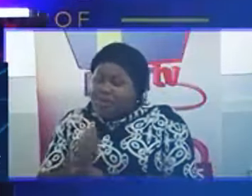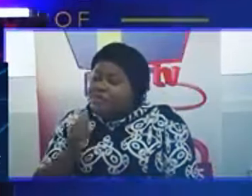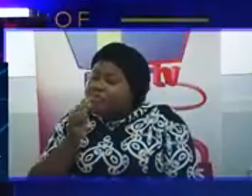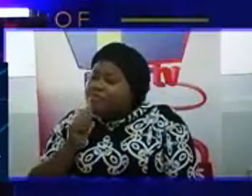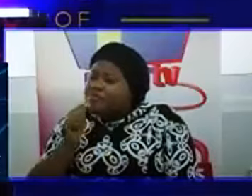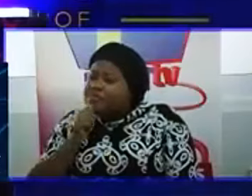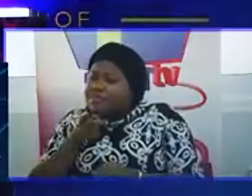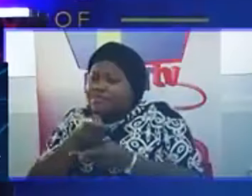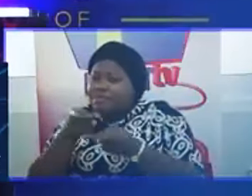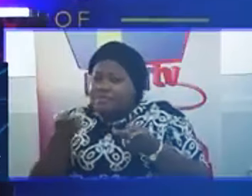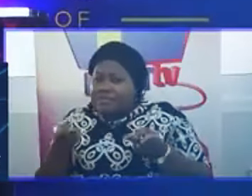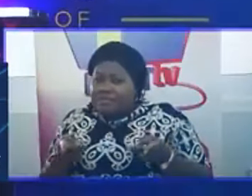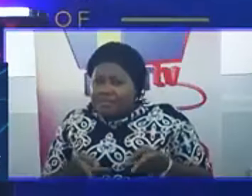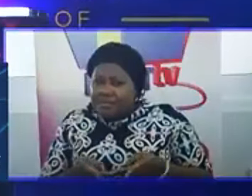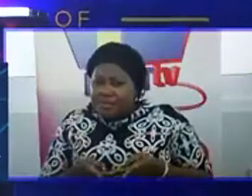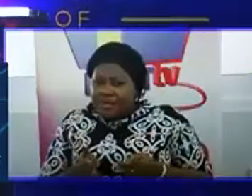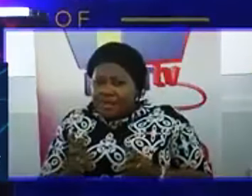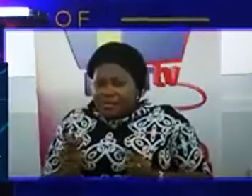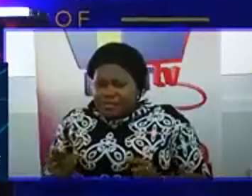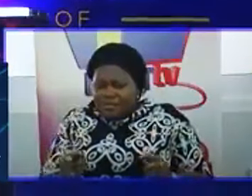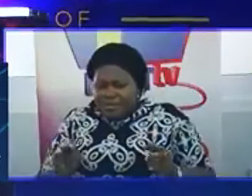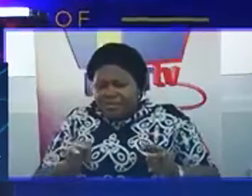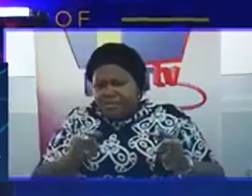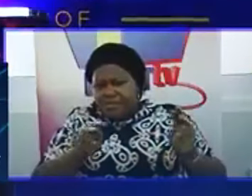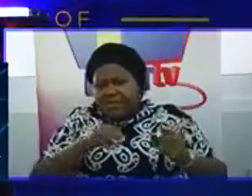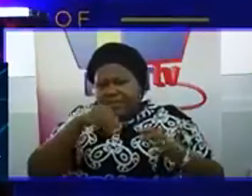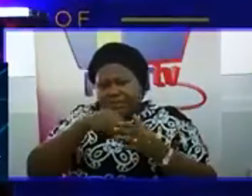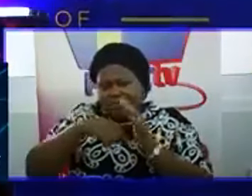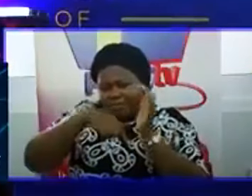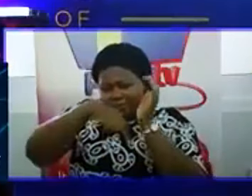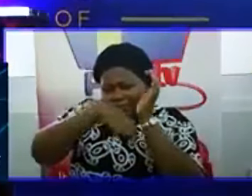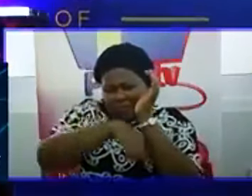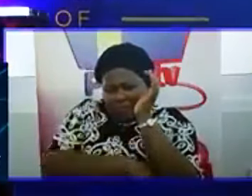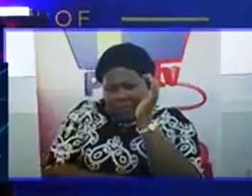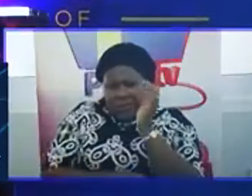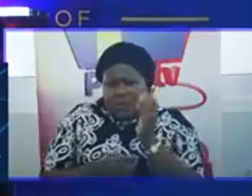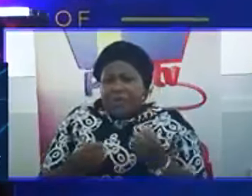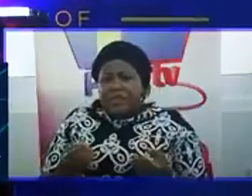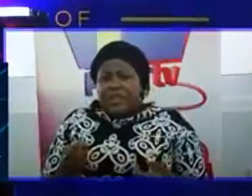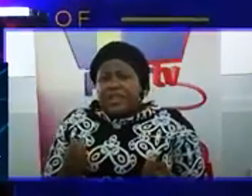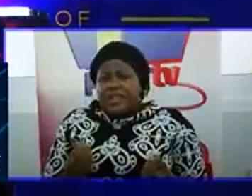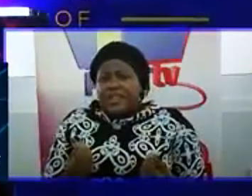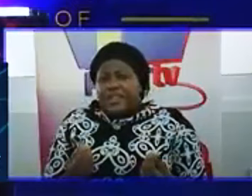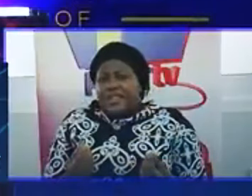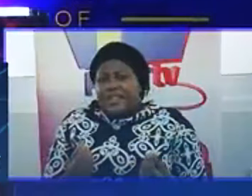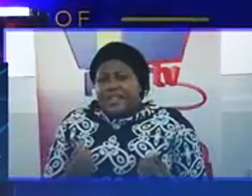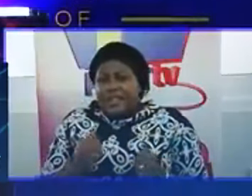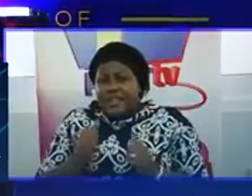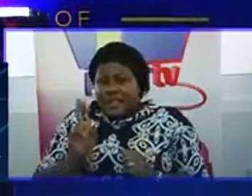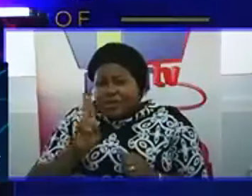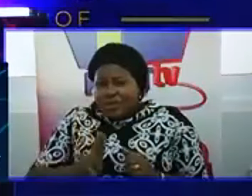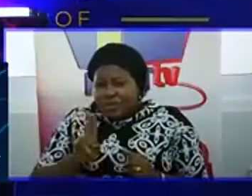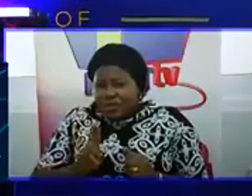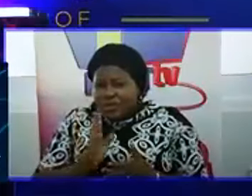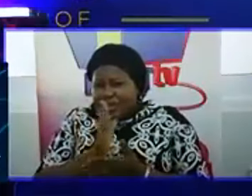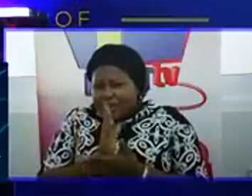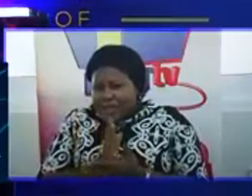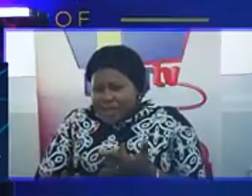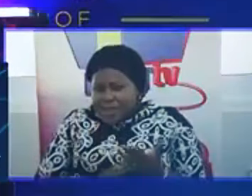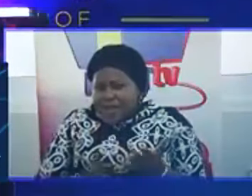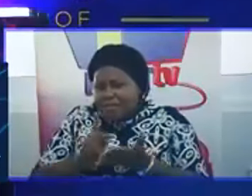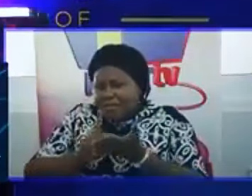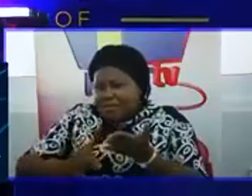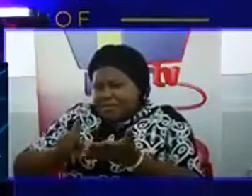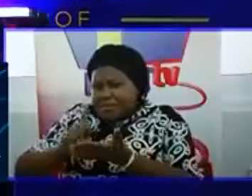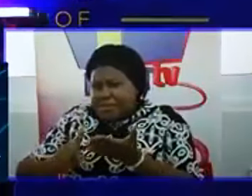when I was woven together in the depths of the earth. Now, he is using some phrases and expressions. The